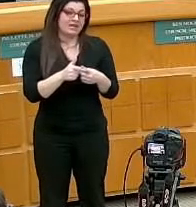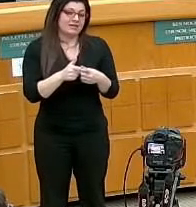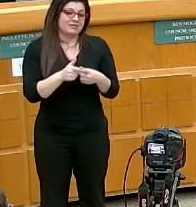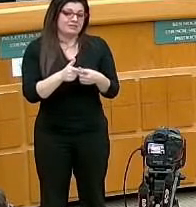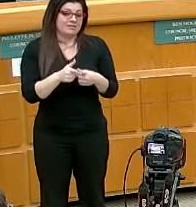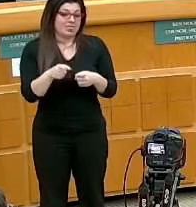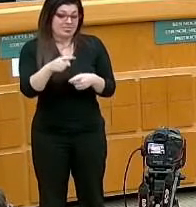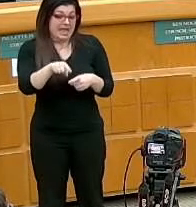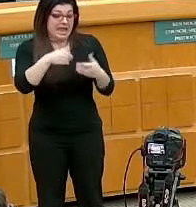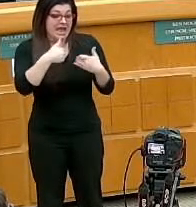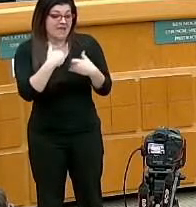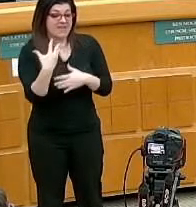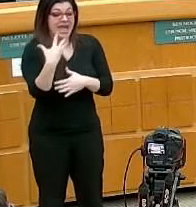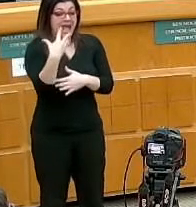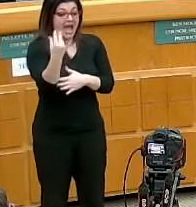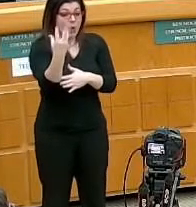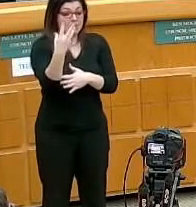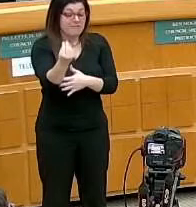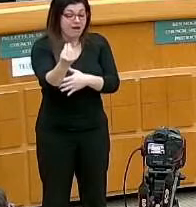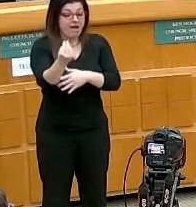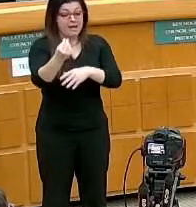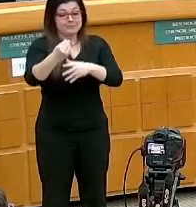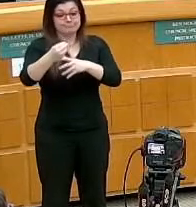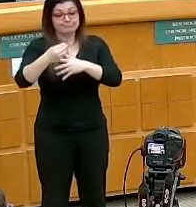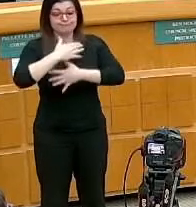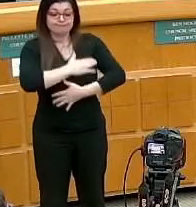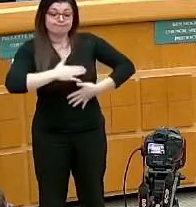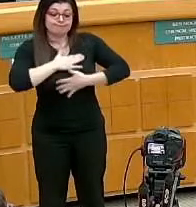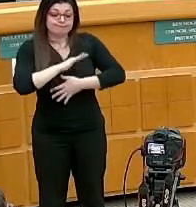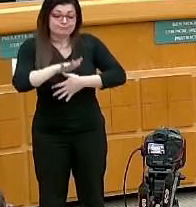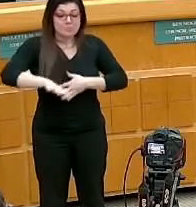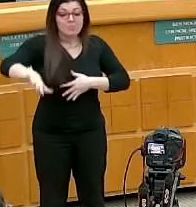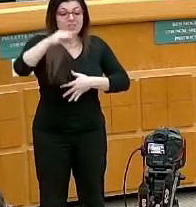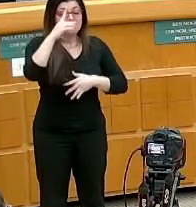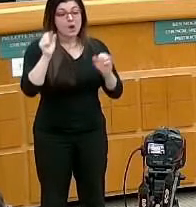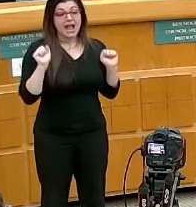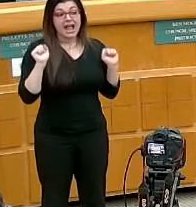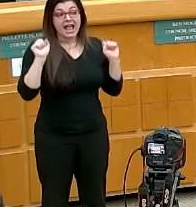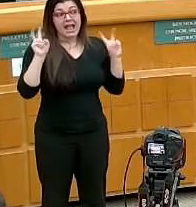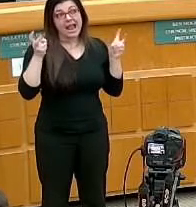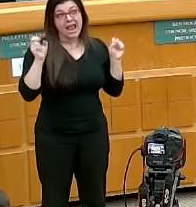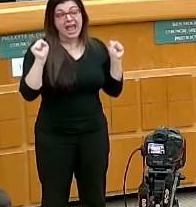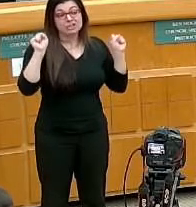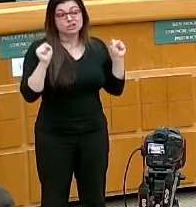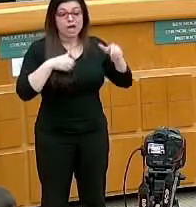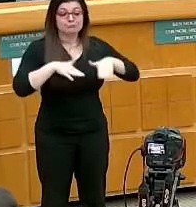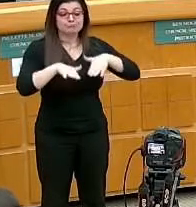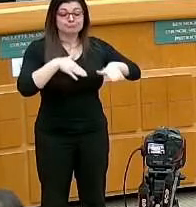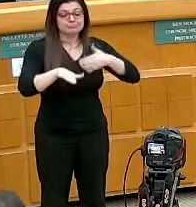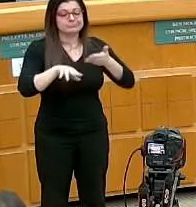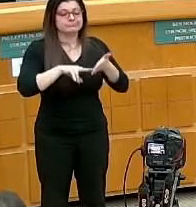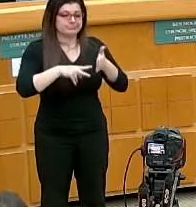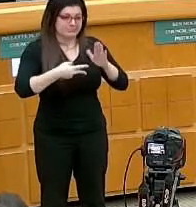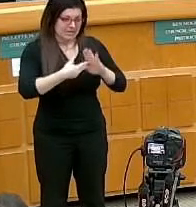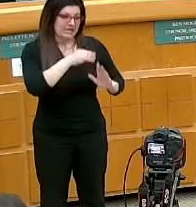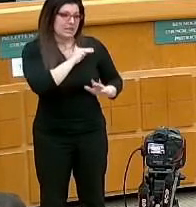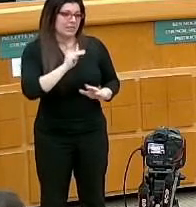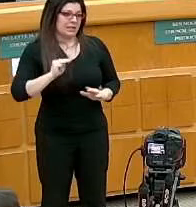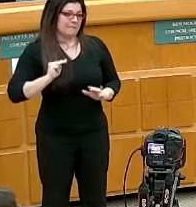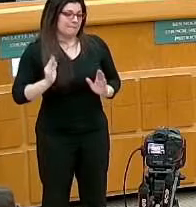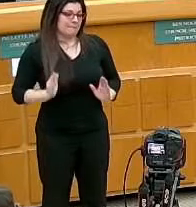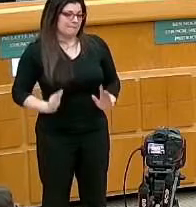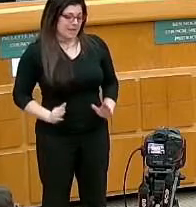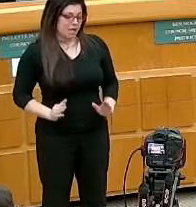an outdoor place to exercise. So for those reasons, the mayor at this point still